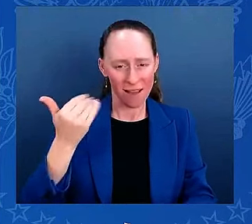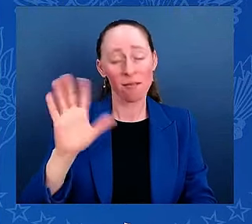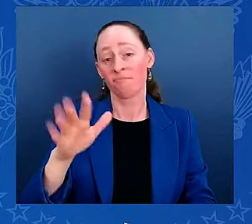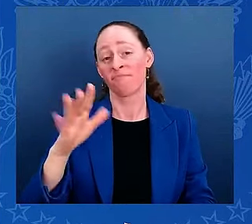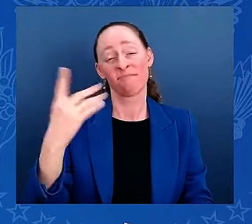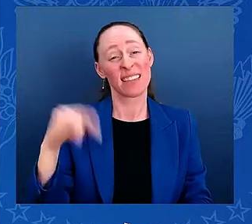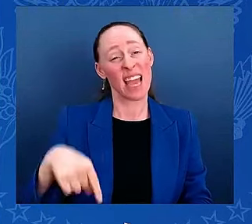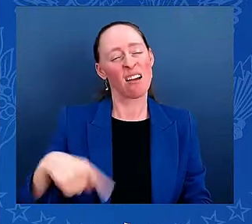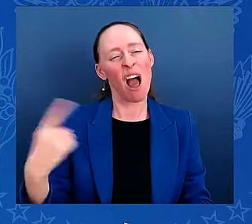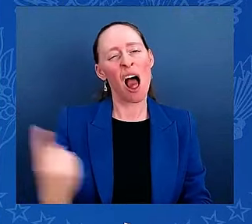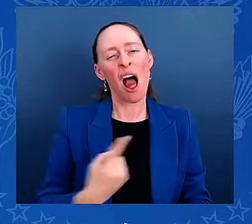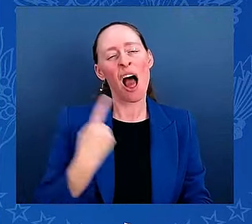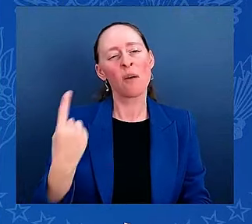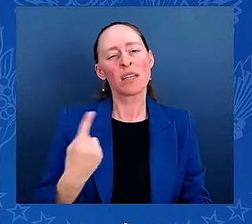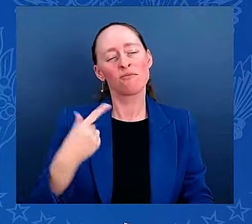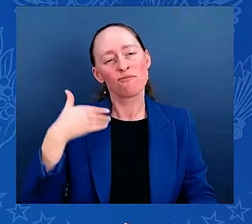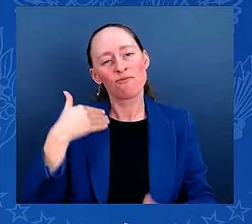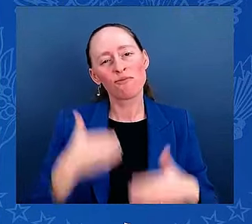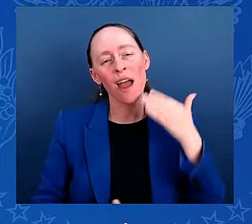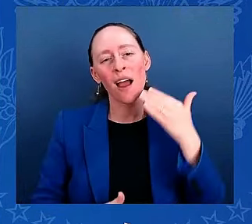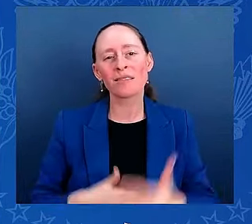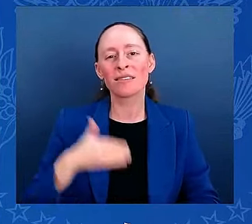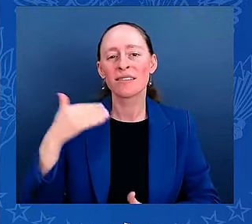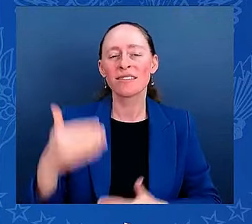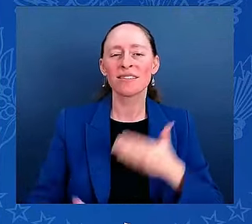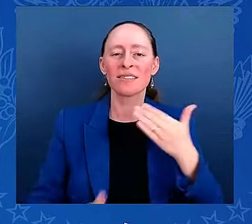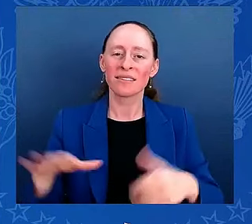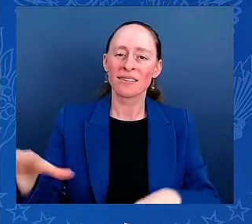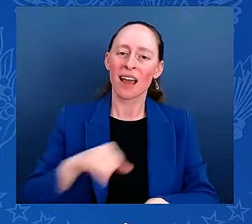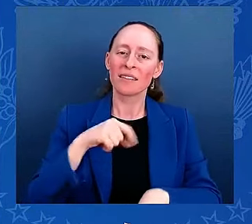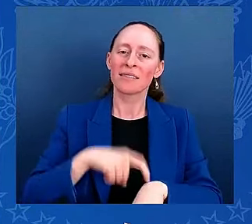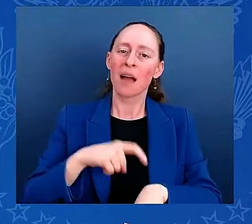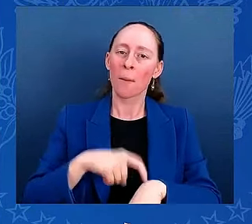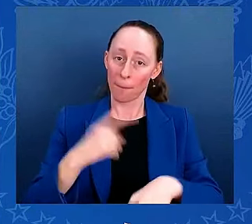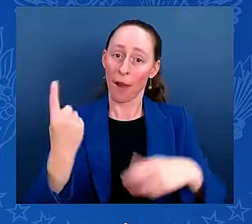it's there. The road ahead is clear, assuming we